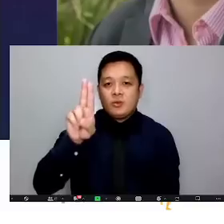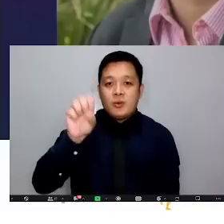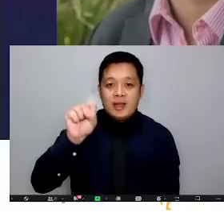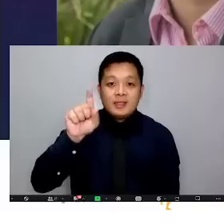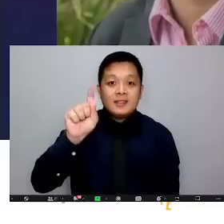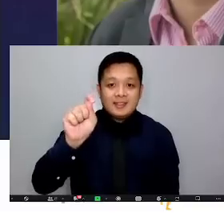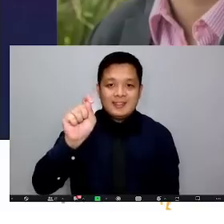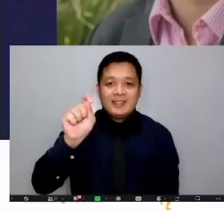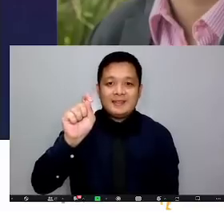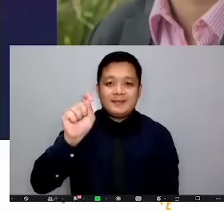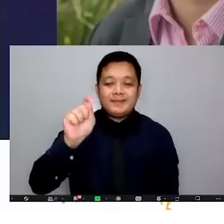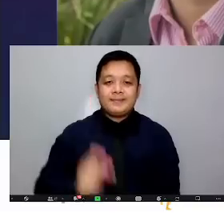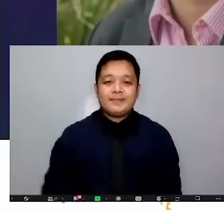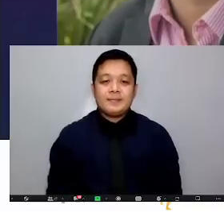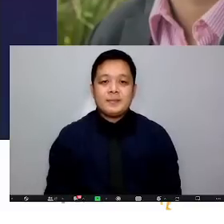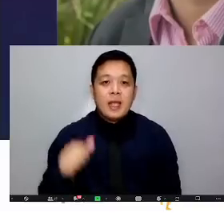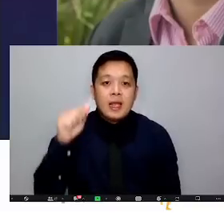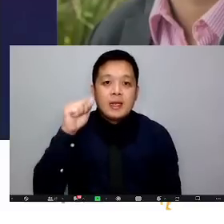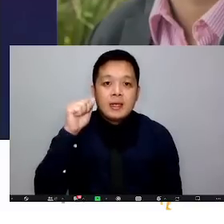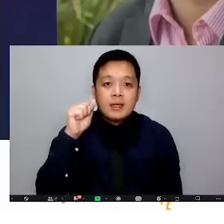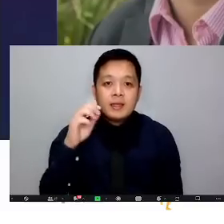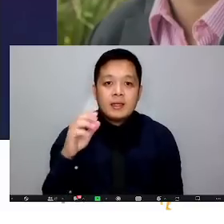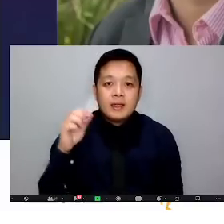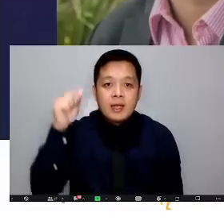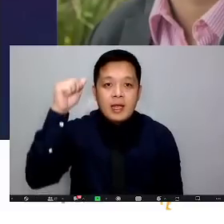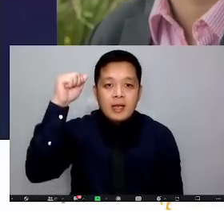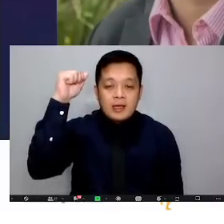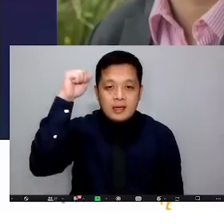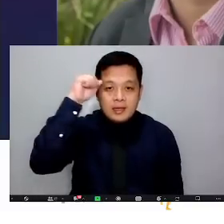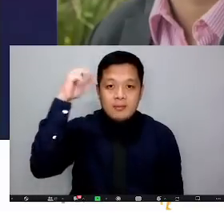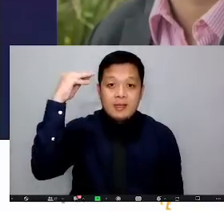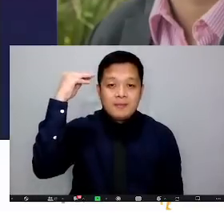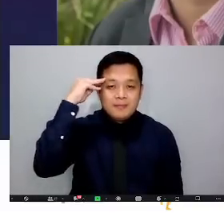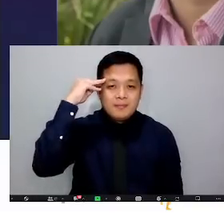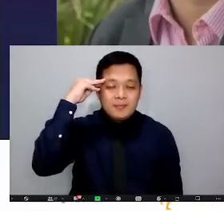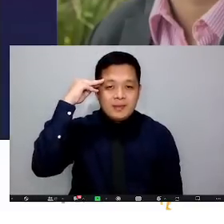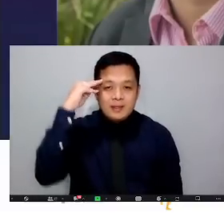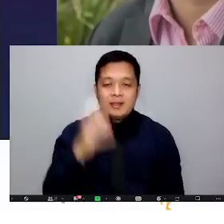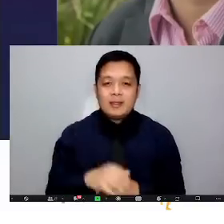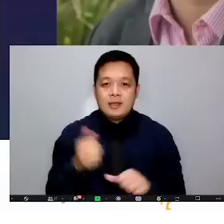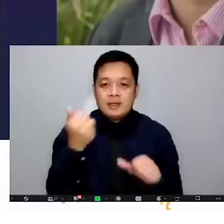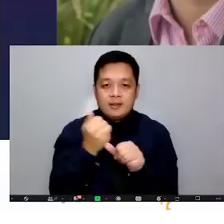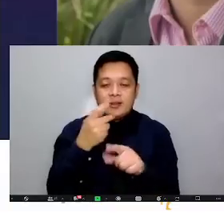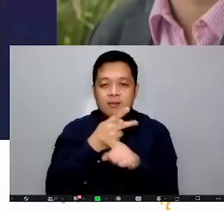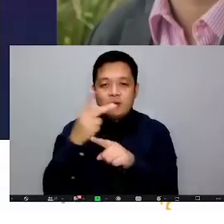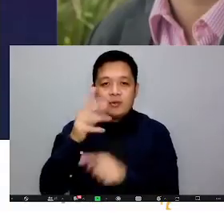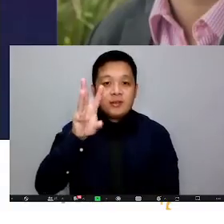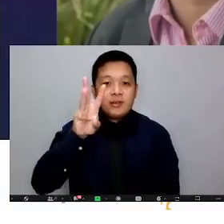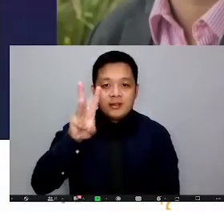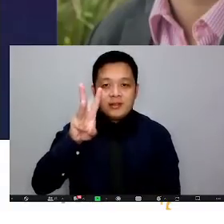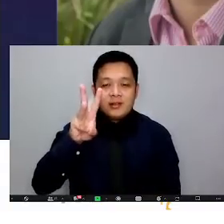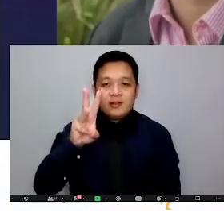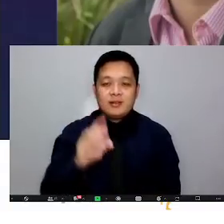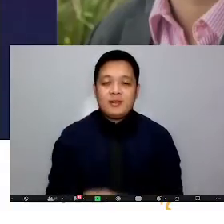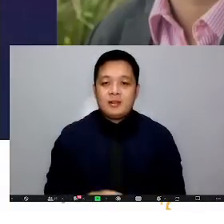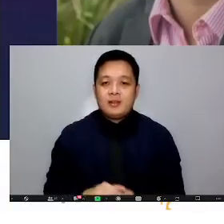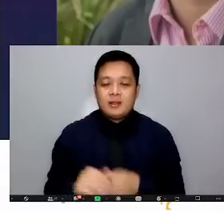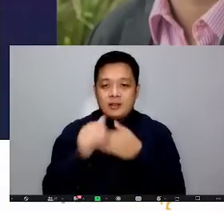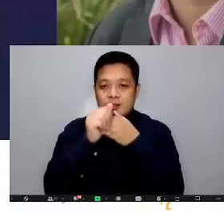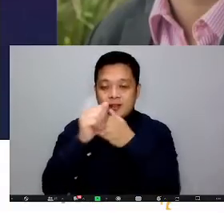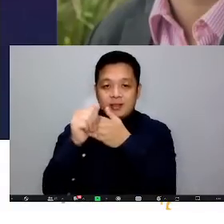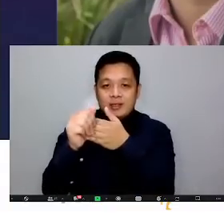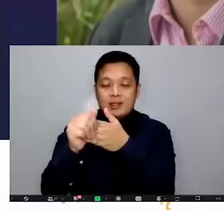also have Dr. Ahmad Reza F. Mazaheri, Assistant Professor 6 and Head of Developmental Biology, University